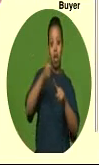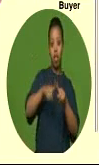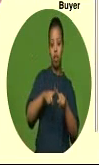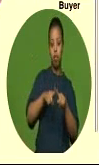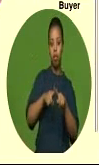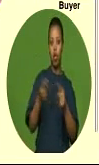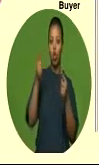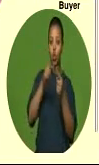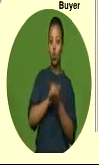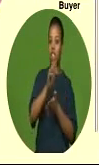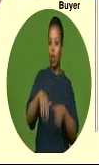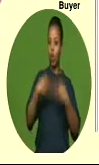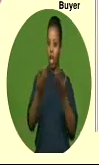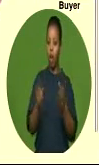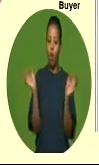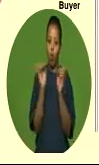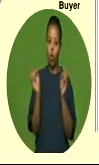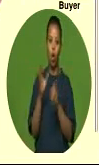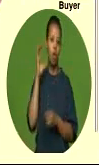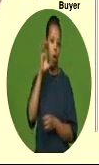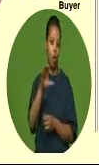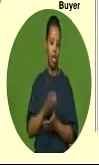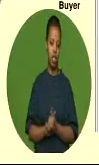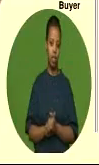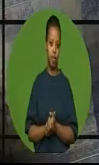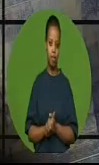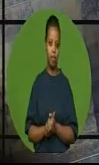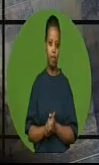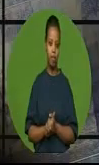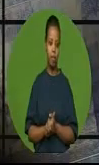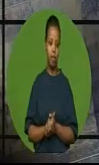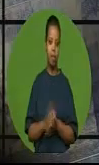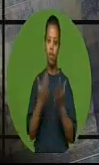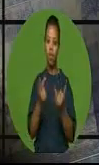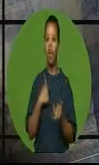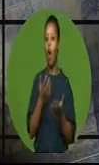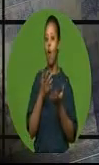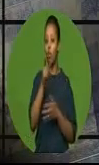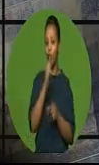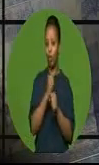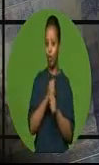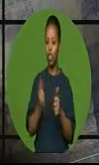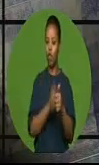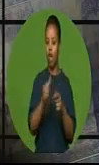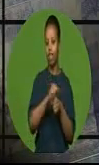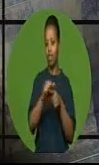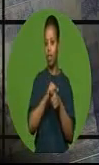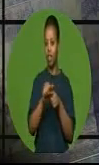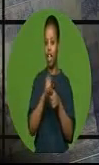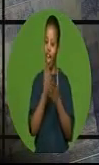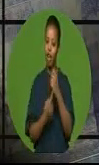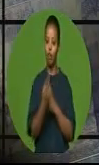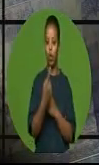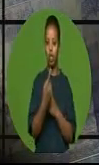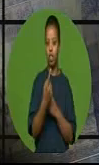the consignor without obligation. Now I want you to do the following exercise